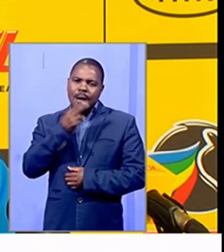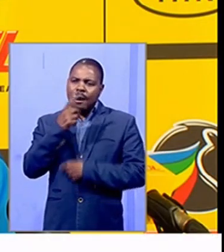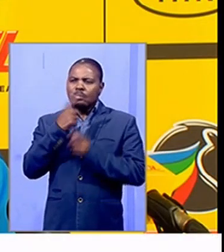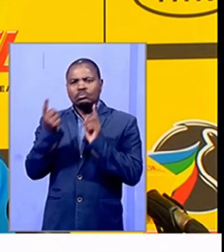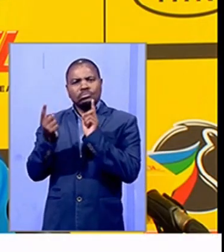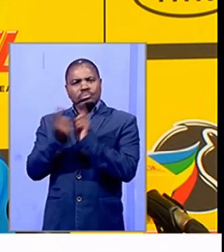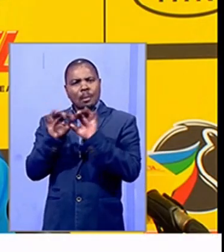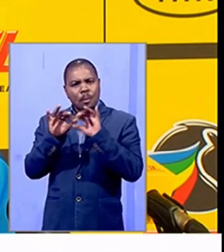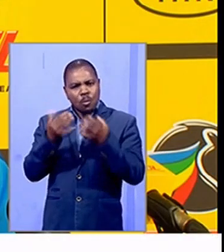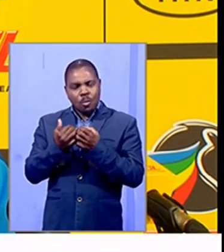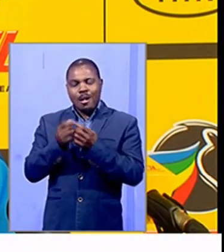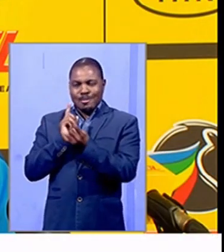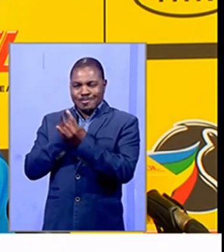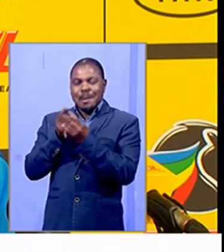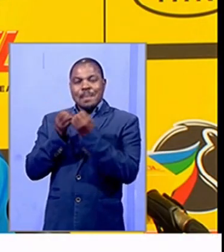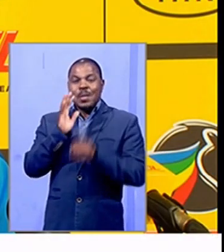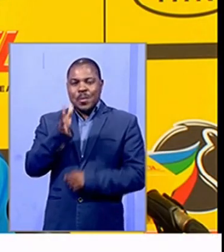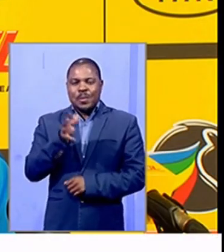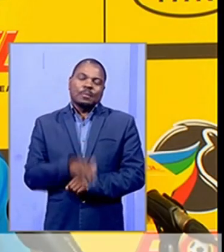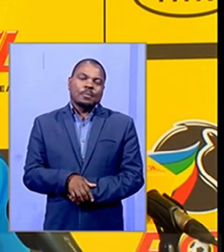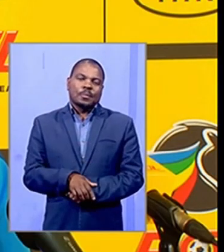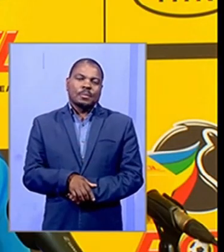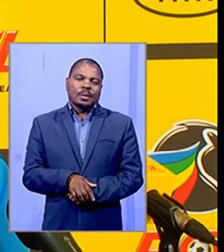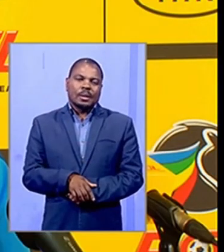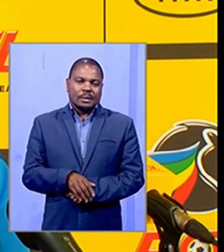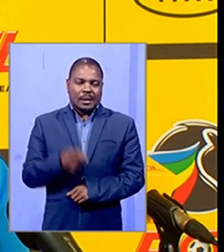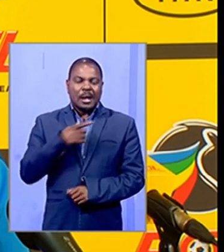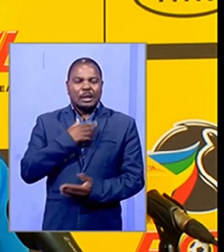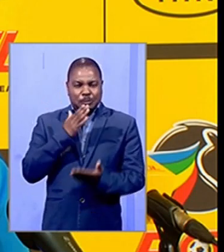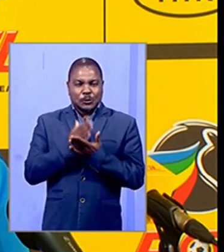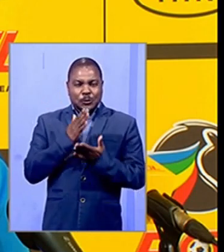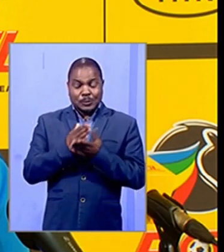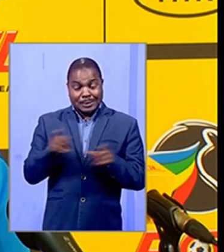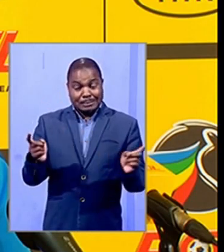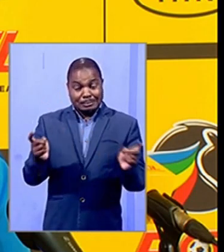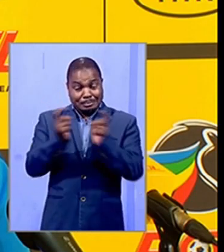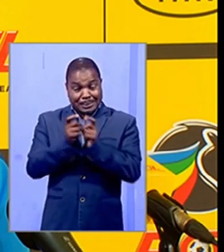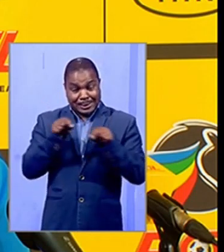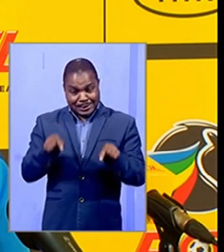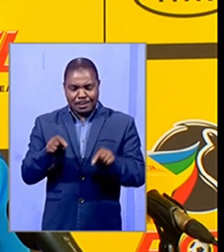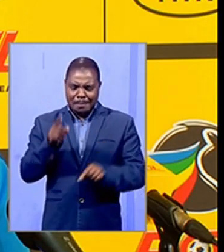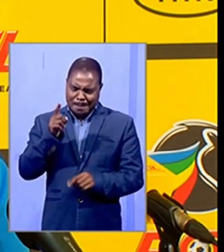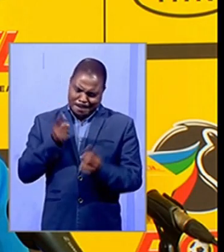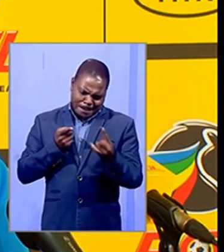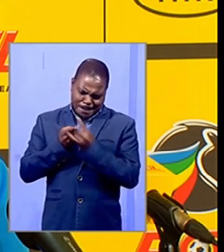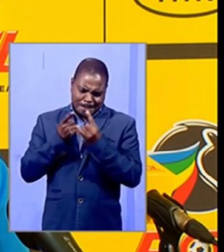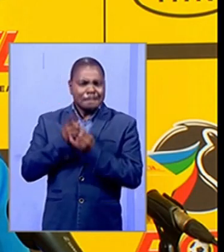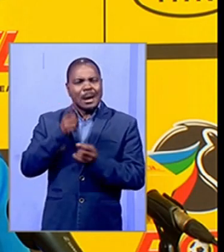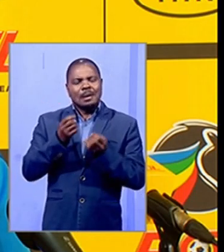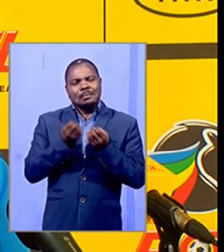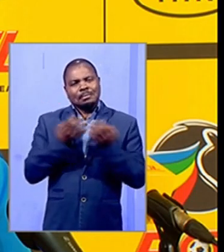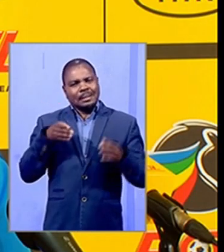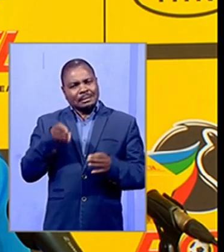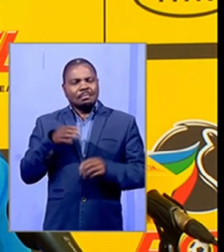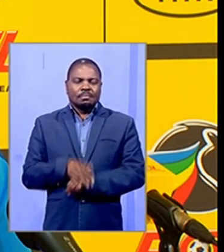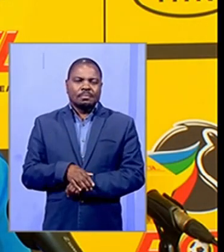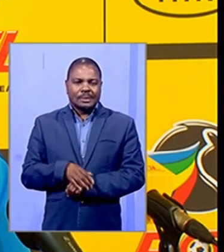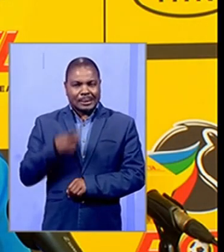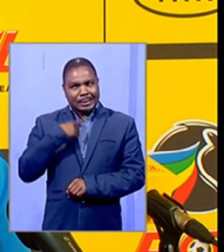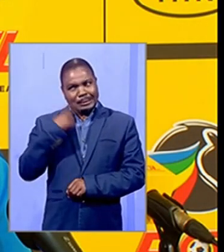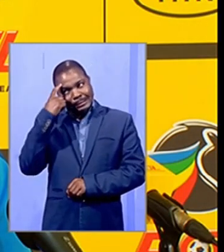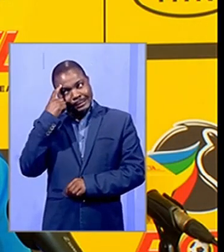that will have a lot of goals, because for sure this game deserves to have goals, and I wonder